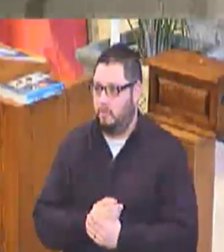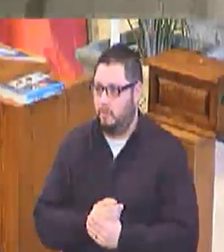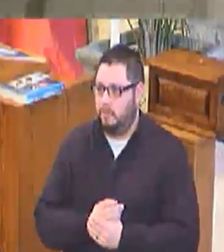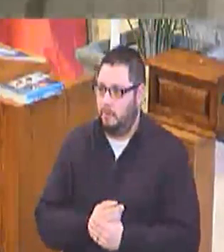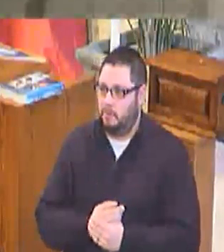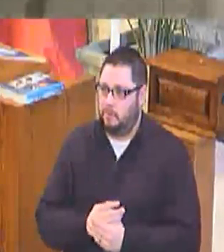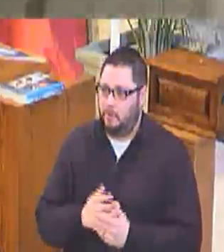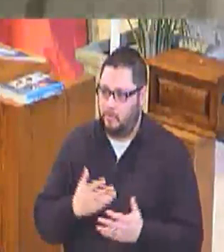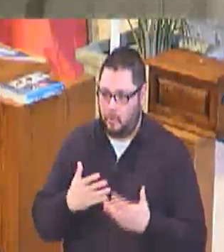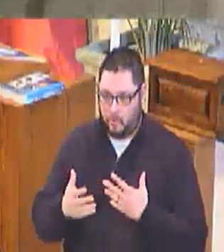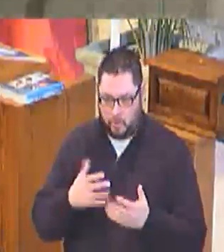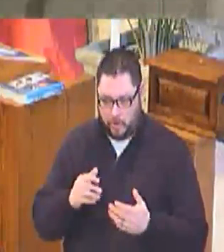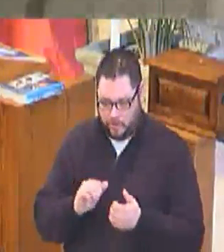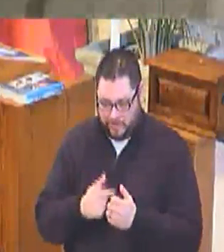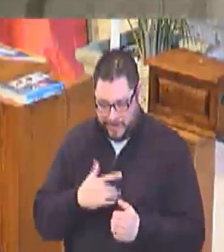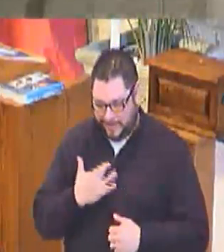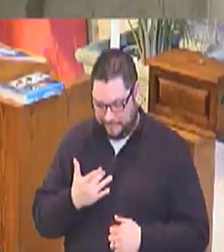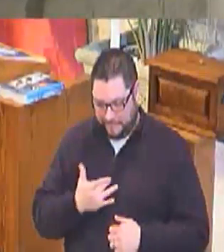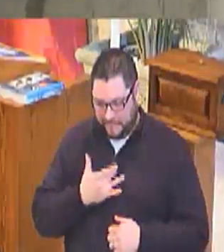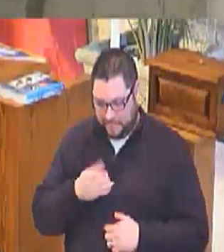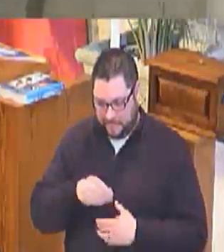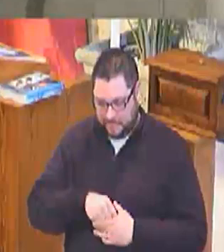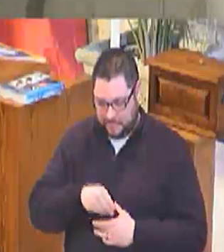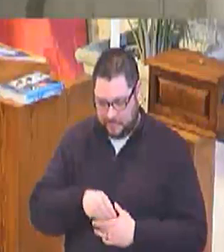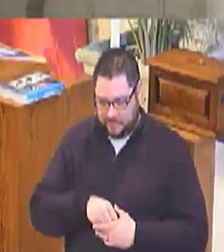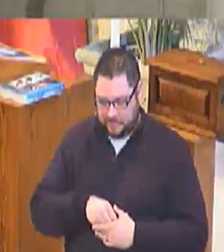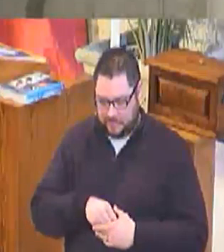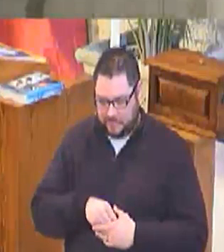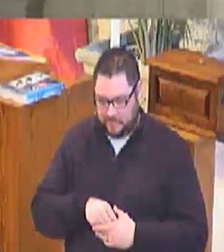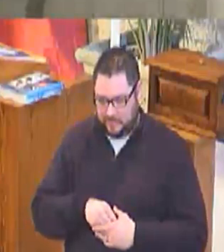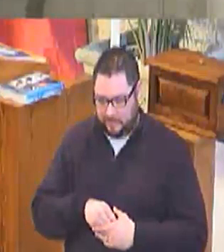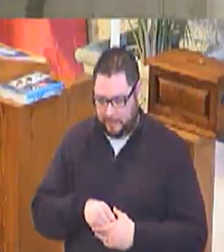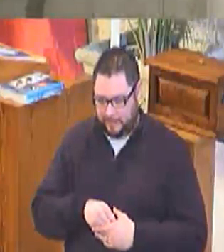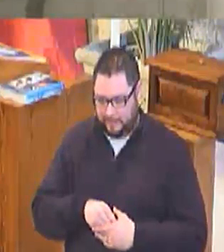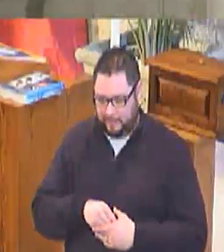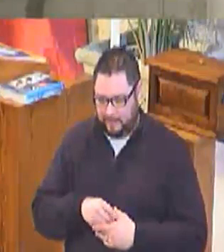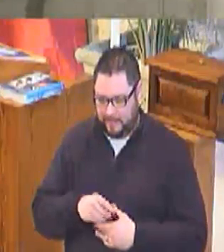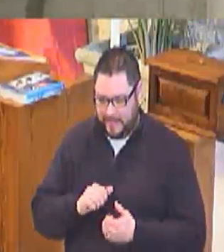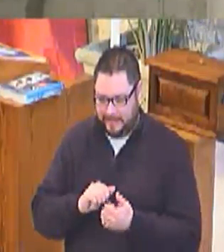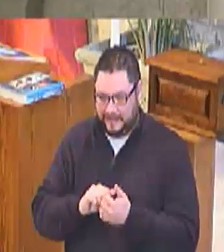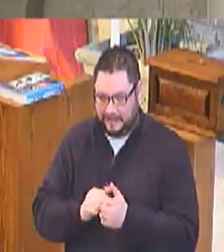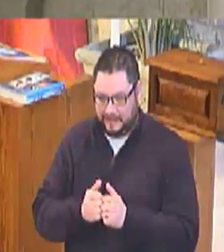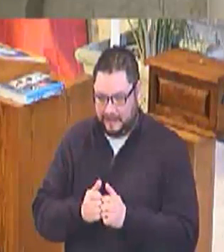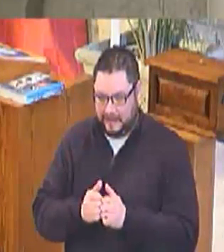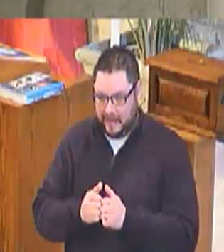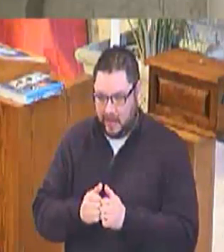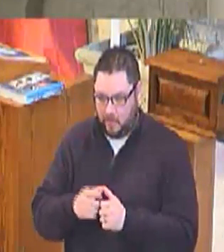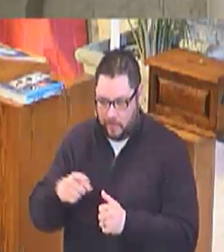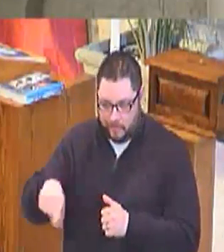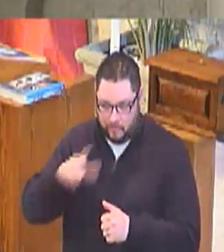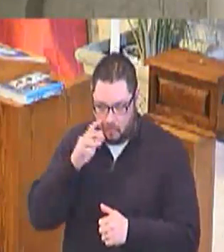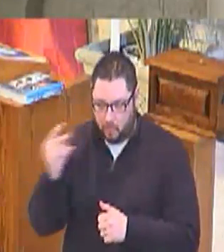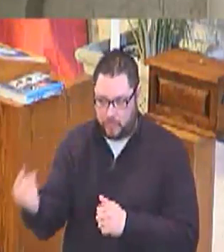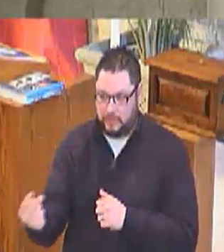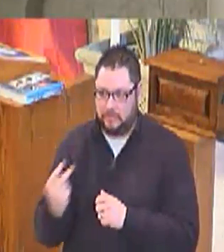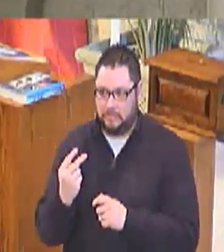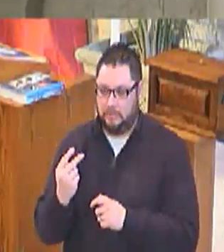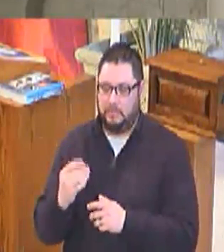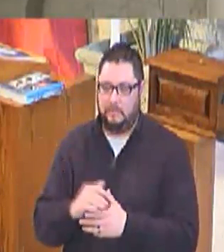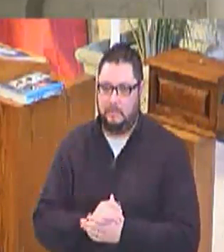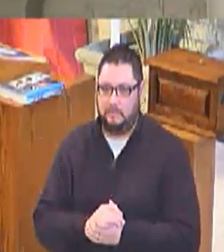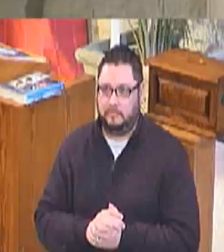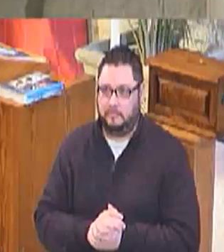So whatever I'm feeling inside is how it's going to be expressed outside. And at